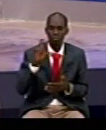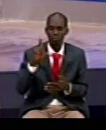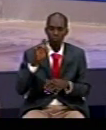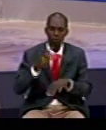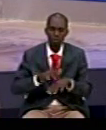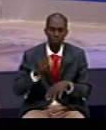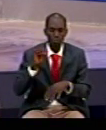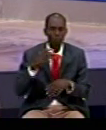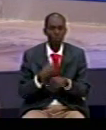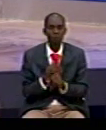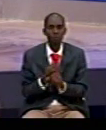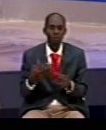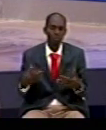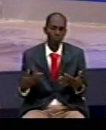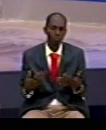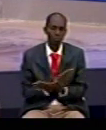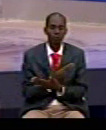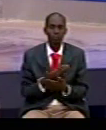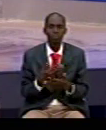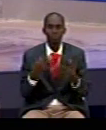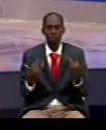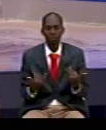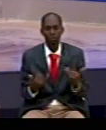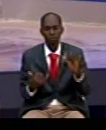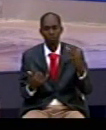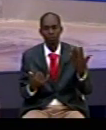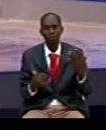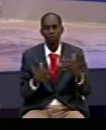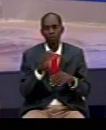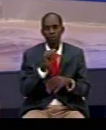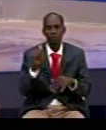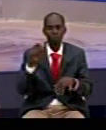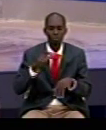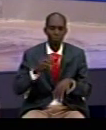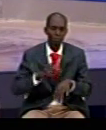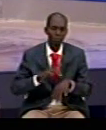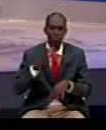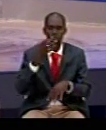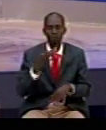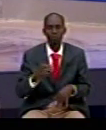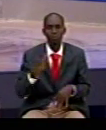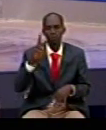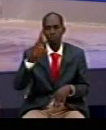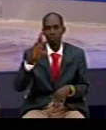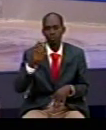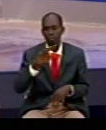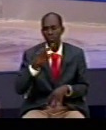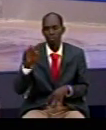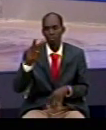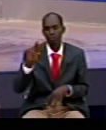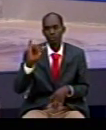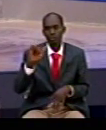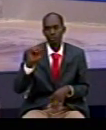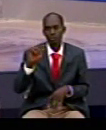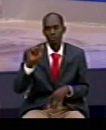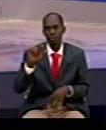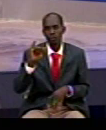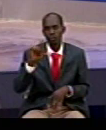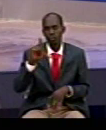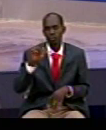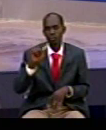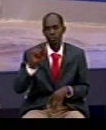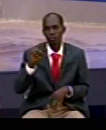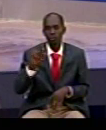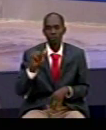a touch of revitalization. Look at Daniel. Weak, no strength. And he